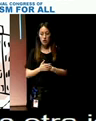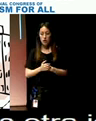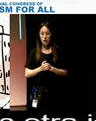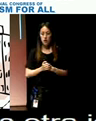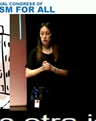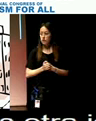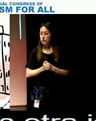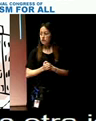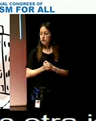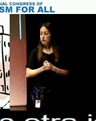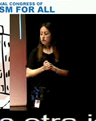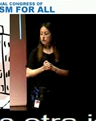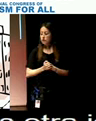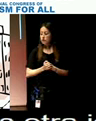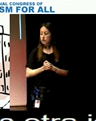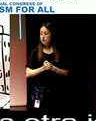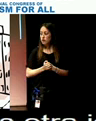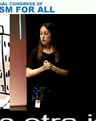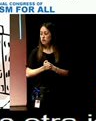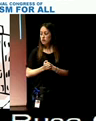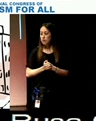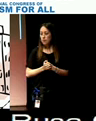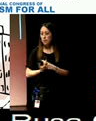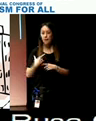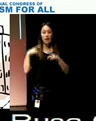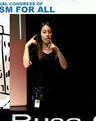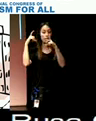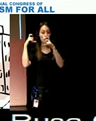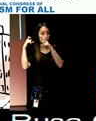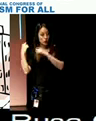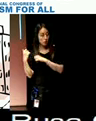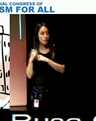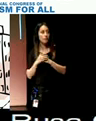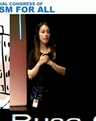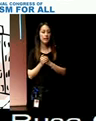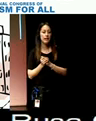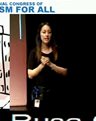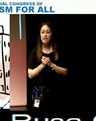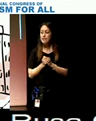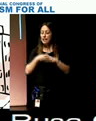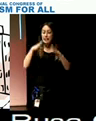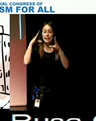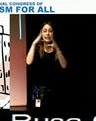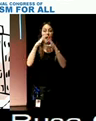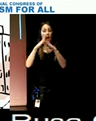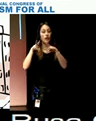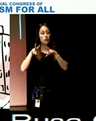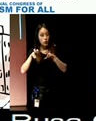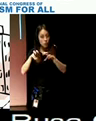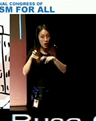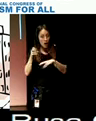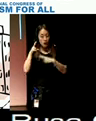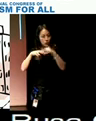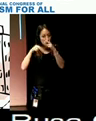That's a picture of the new church that was built on top of the house of